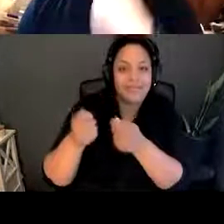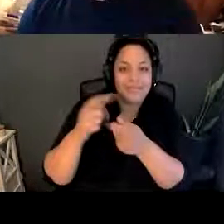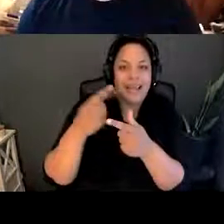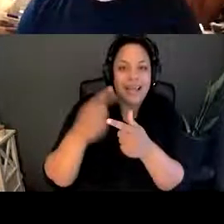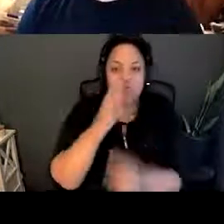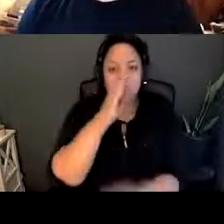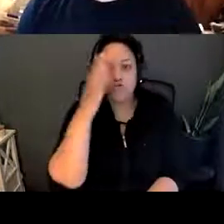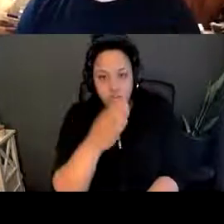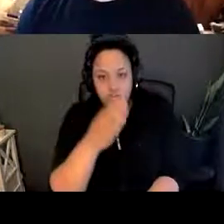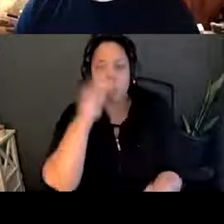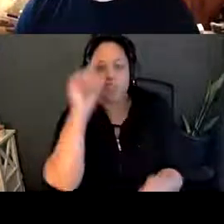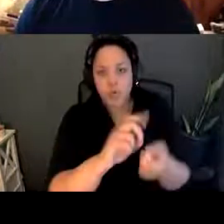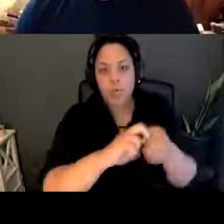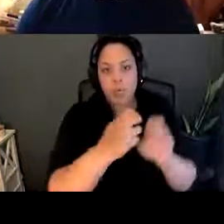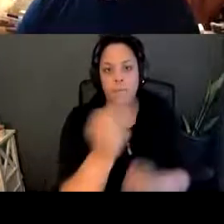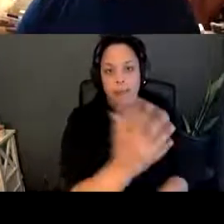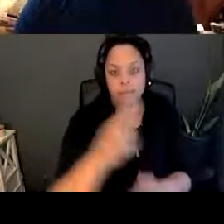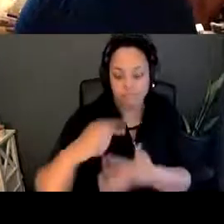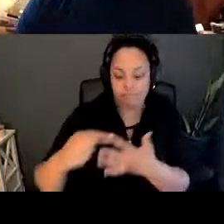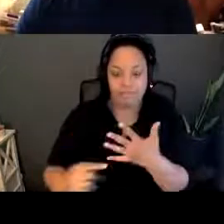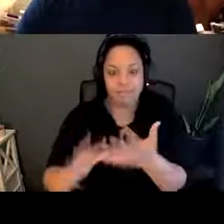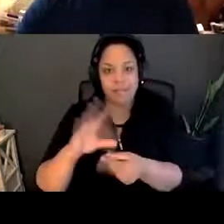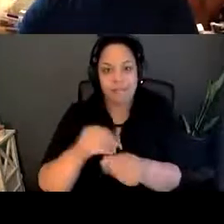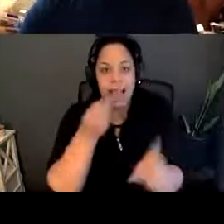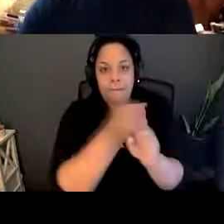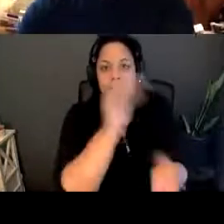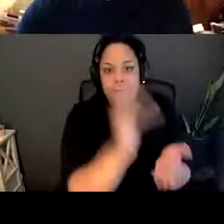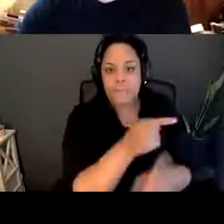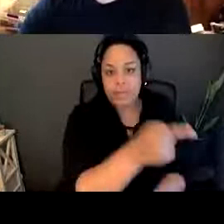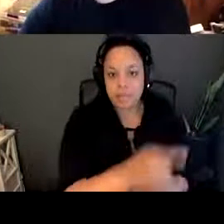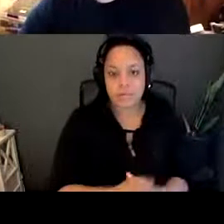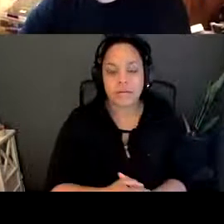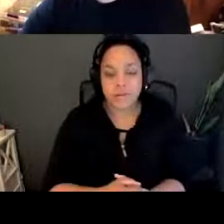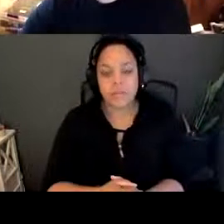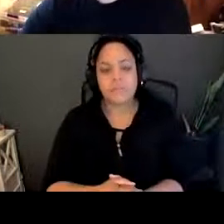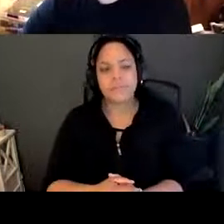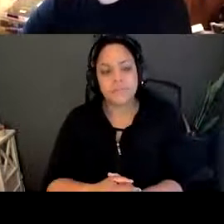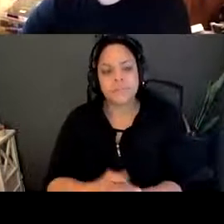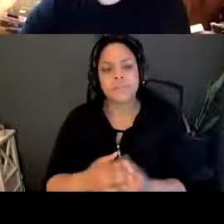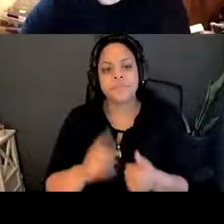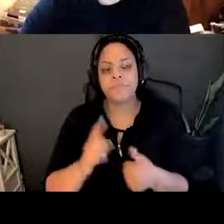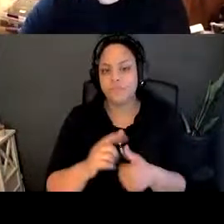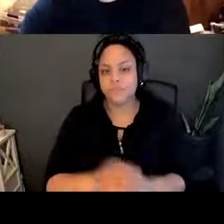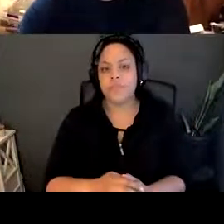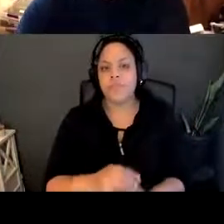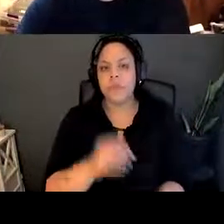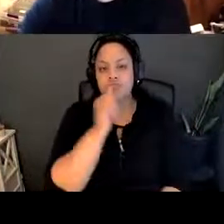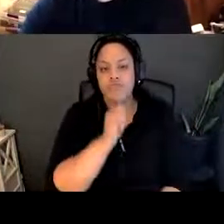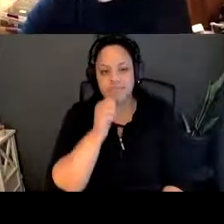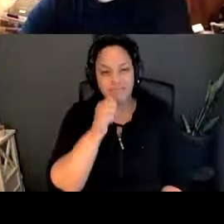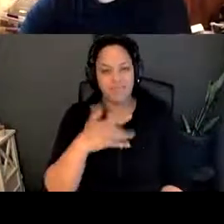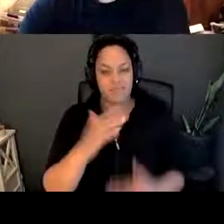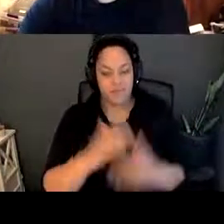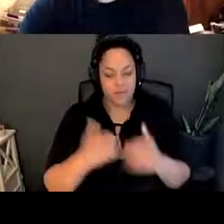indirectly kind of reduce problem gambling. So let's talk about this first one, increasing tolerance for uncomfortable feelings. If